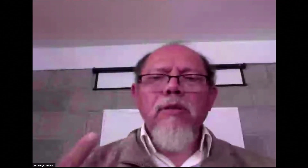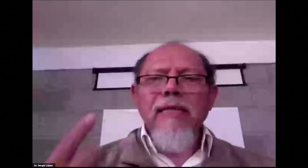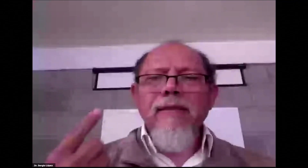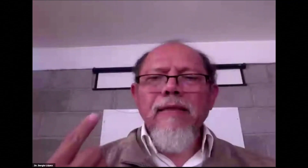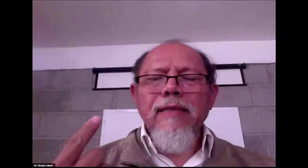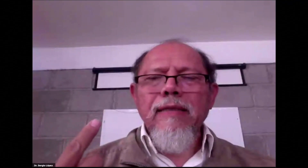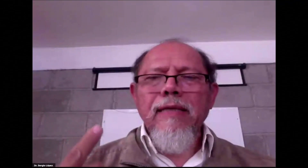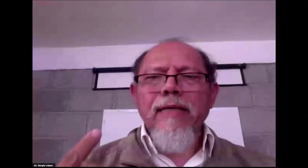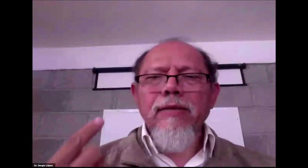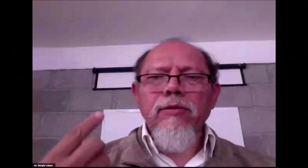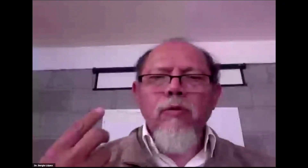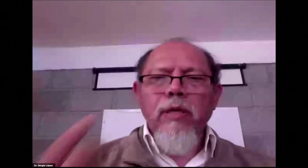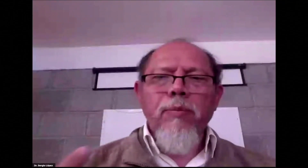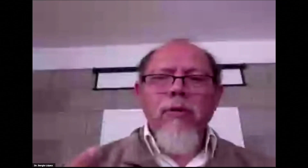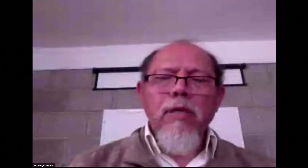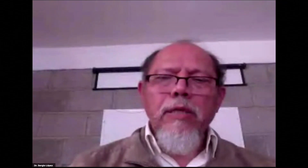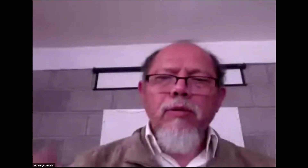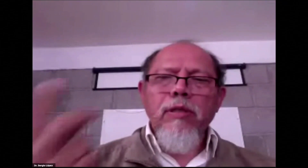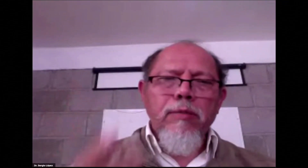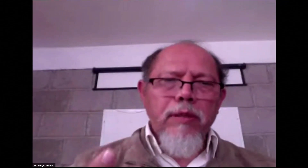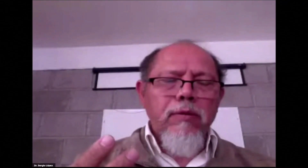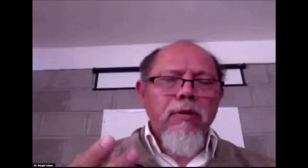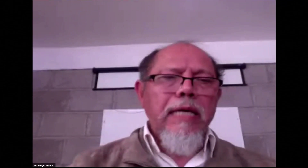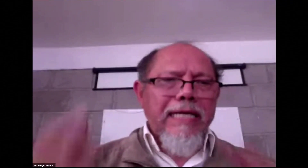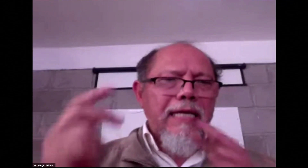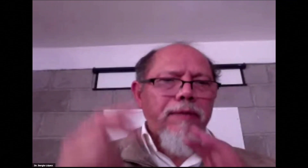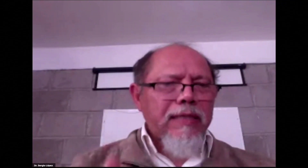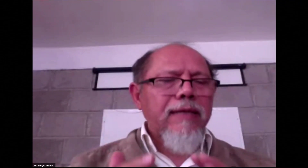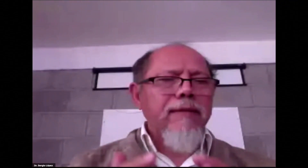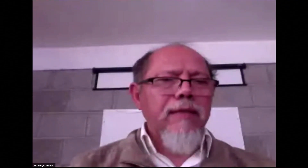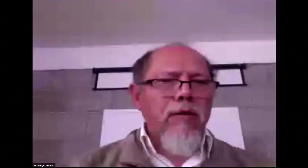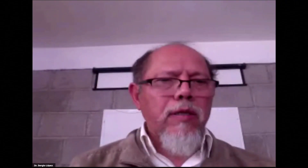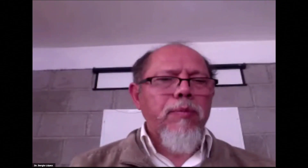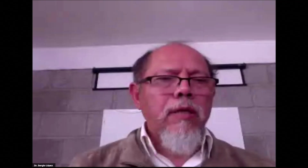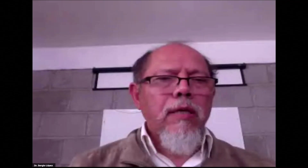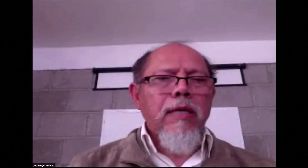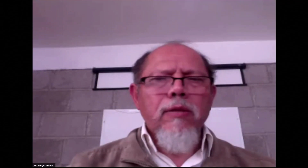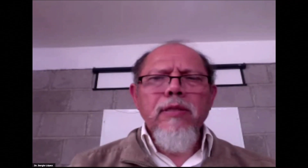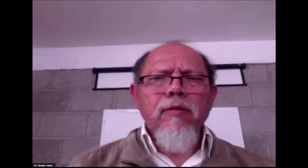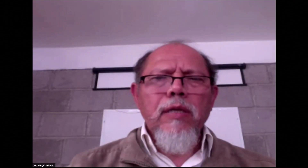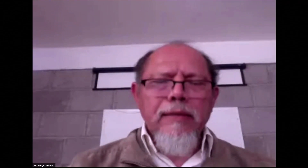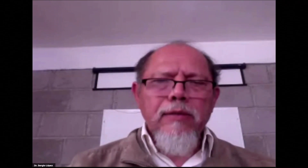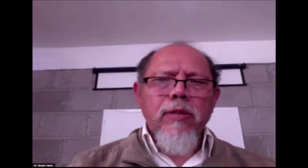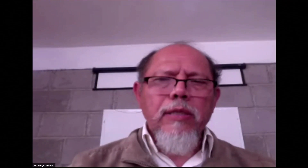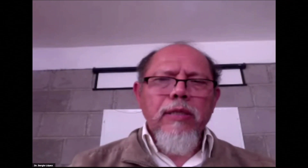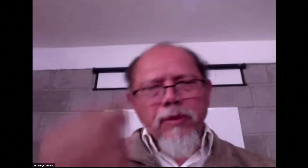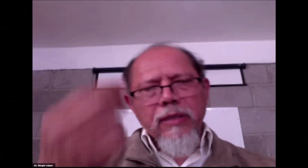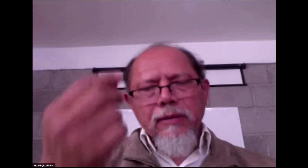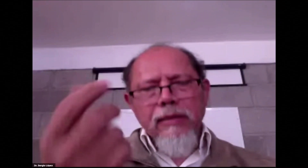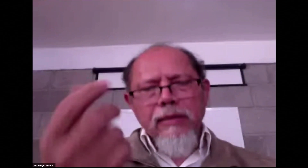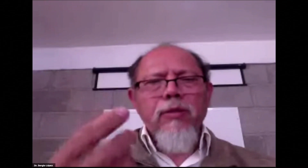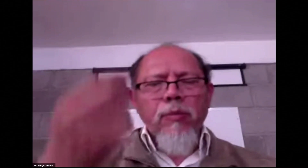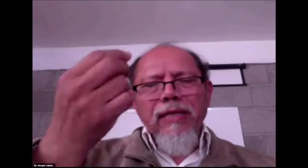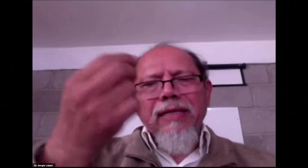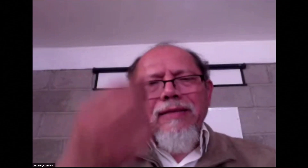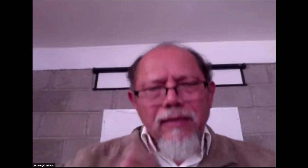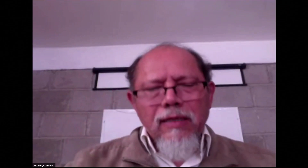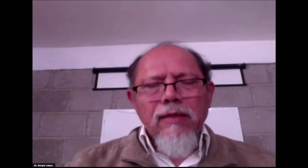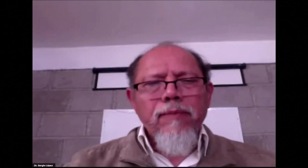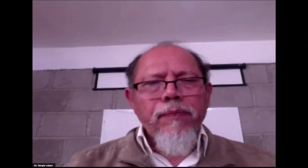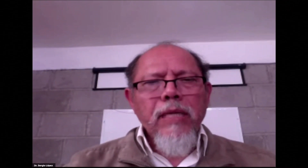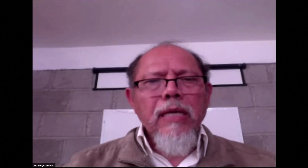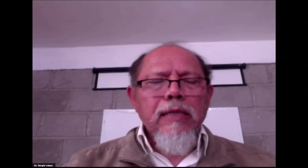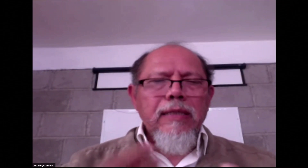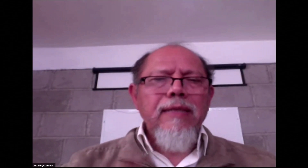individual. So that's why it is important to understand what a body is and that the body is inhabited by an individual.